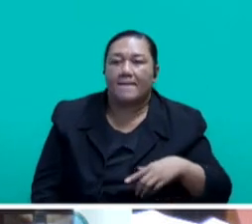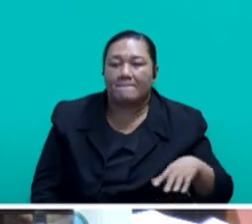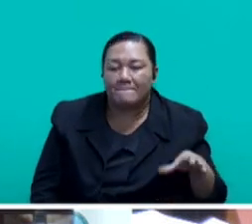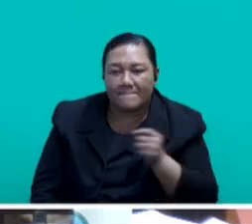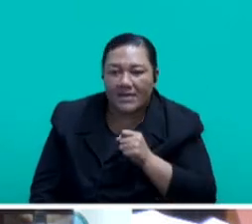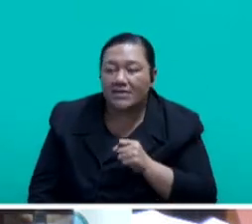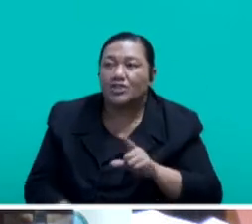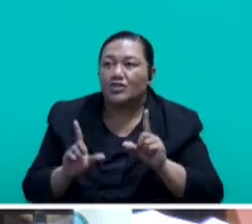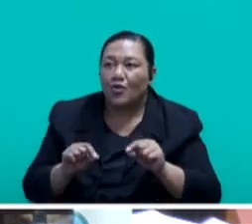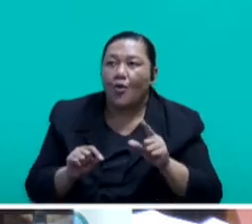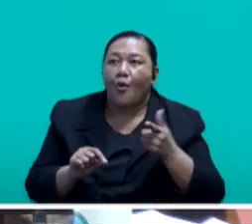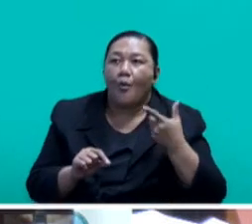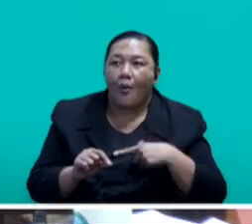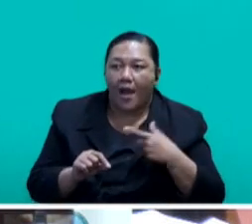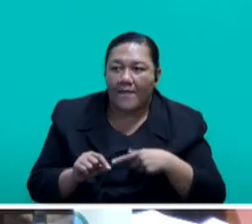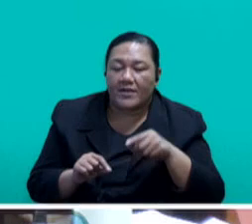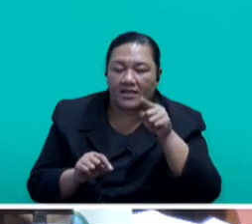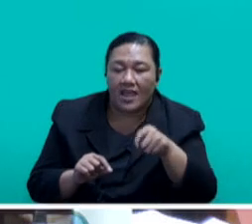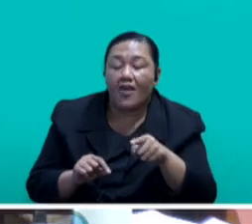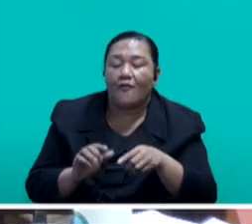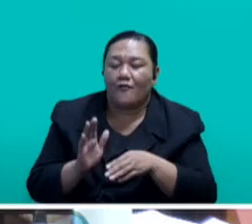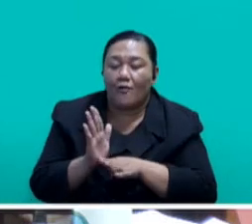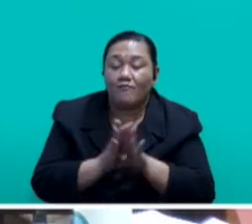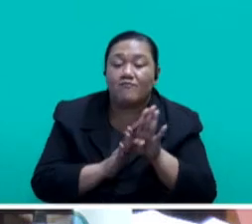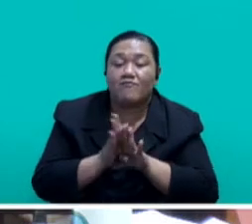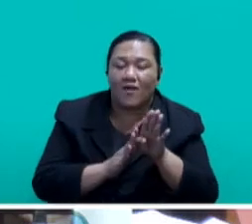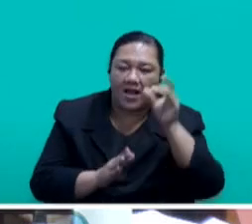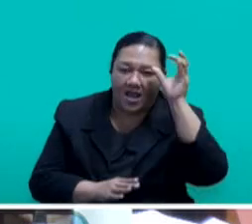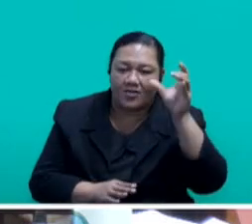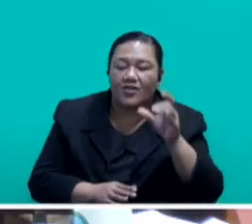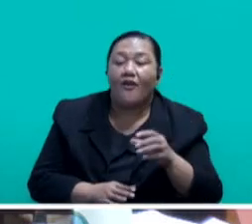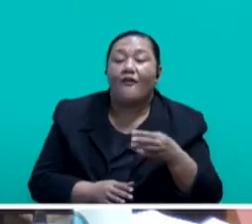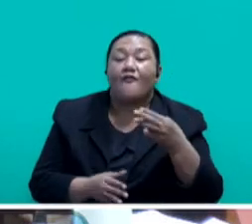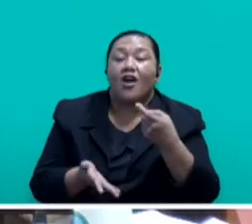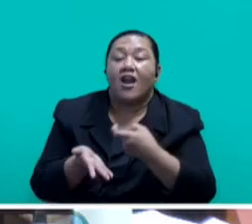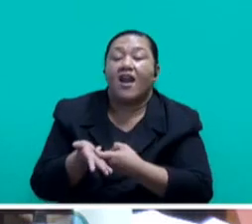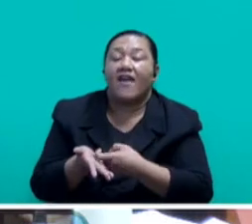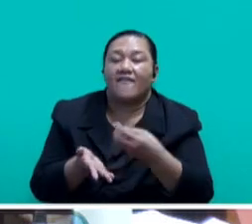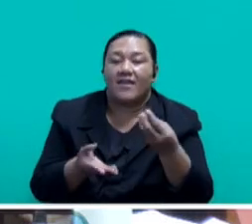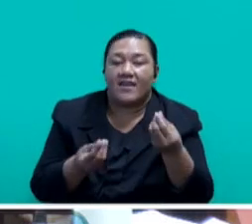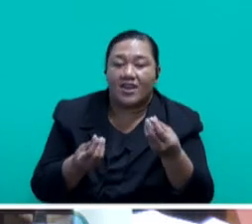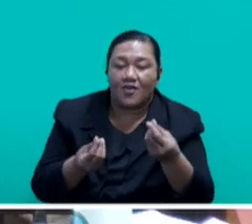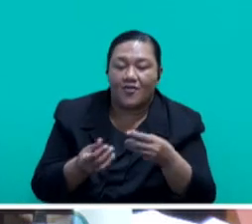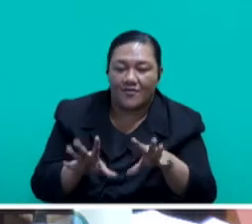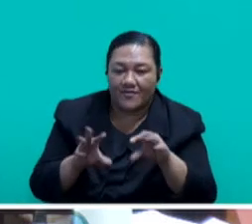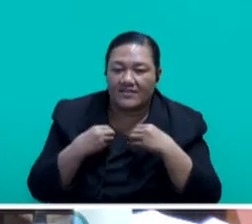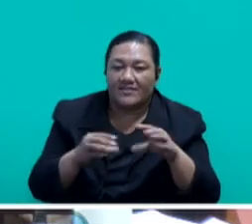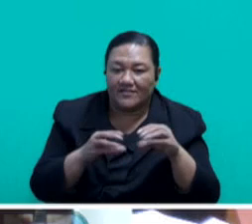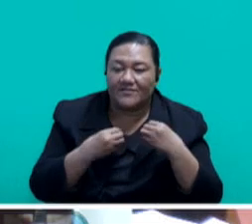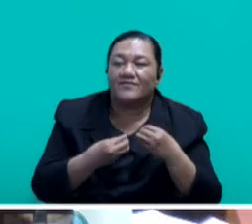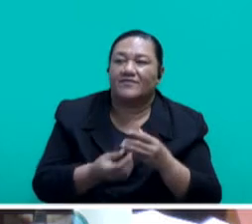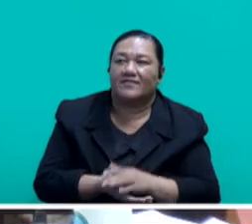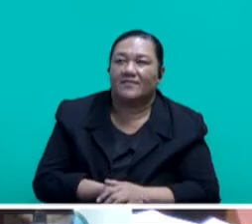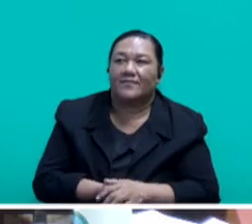to lift our country's revenue earning. That was your reasoning. Everything is linked to everything